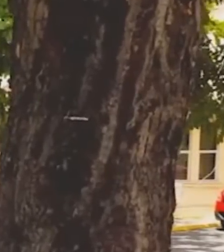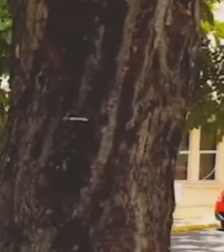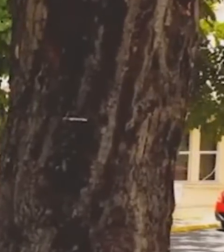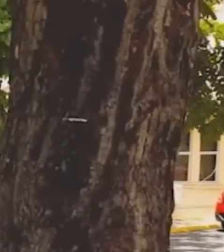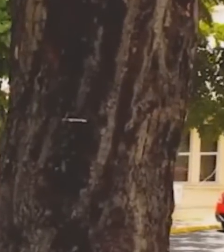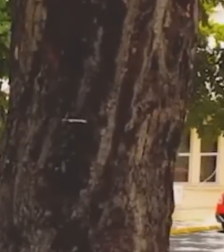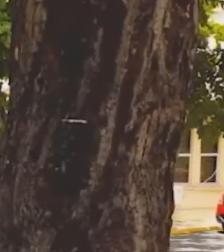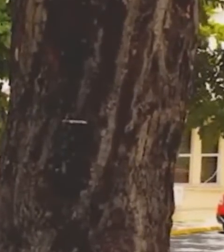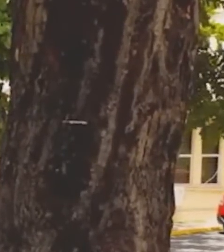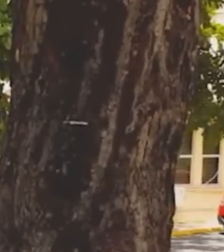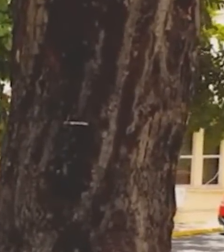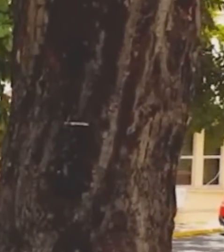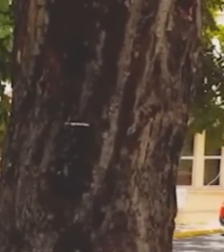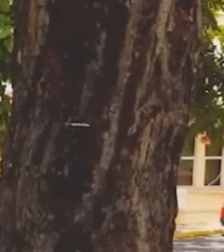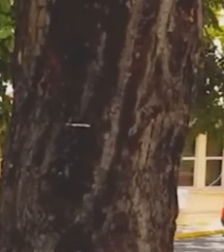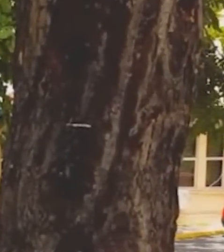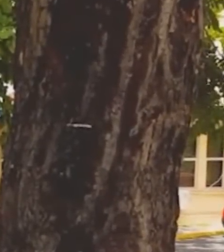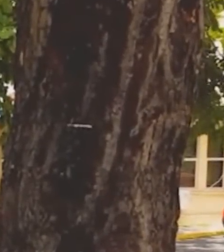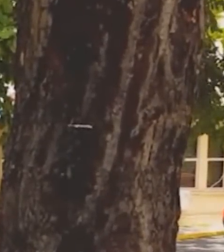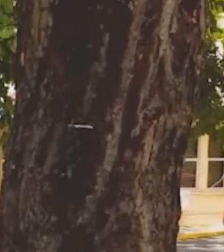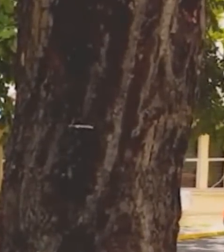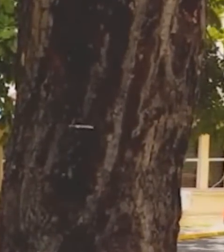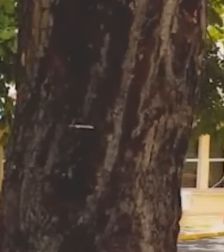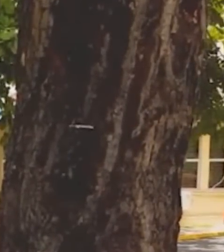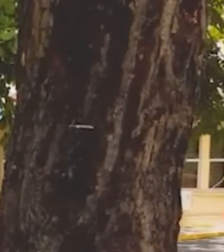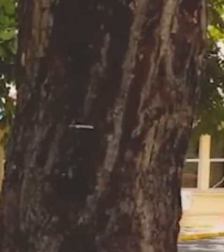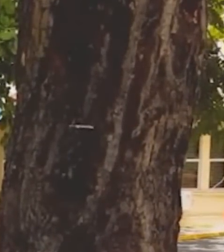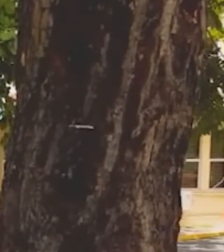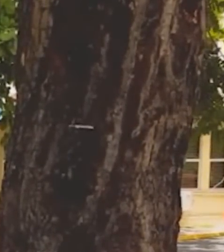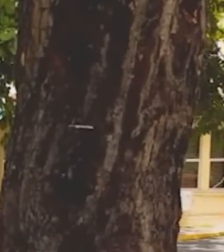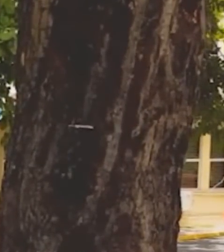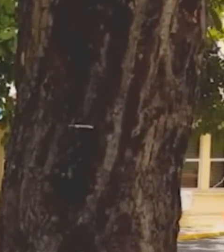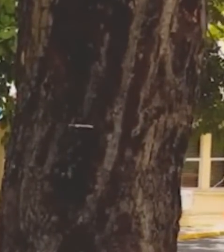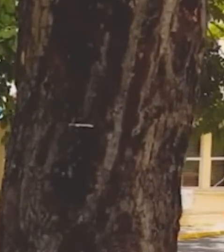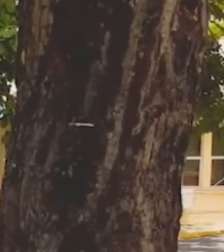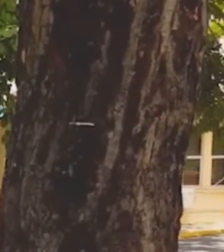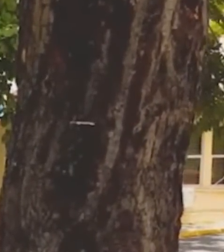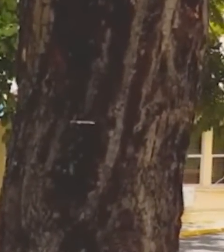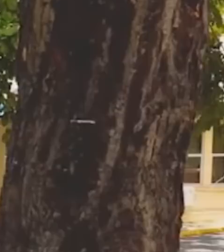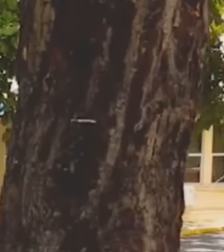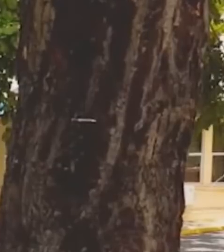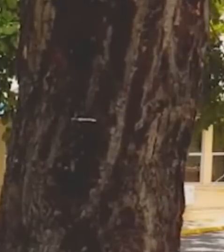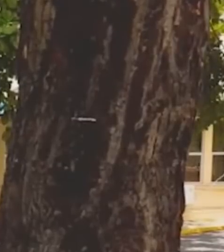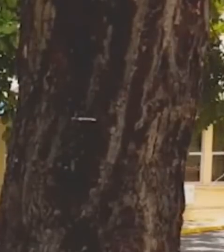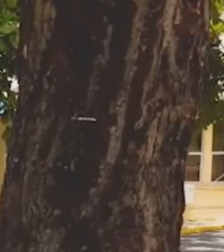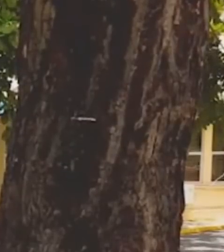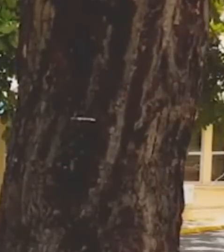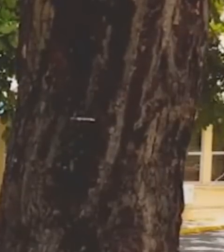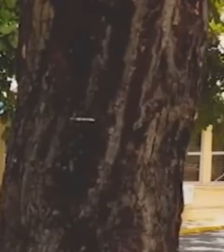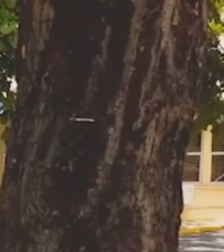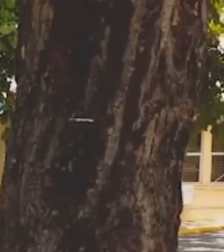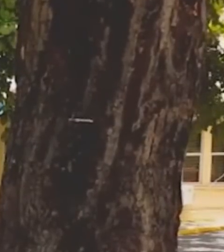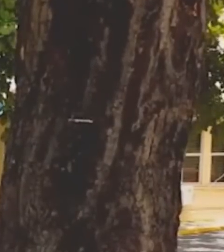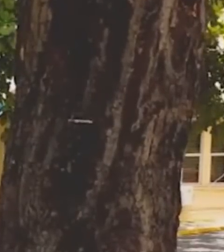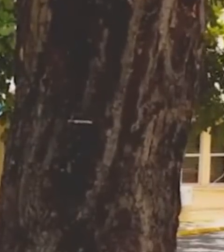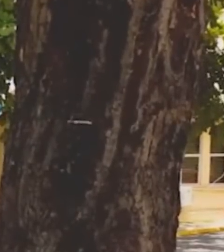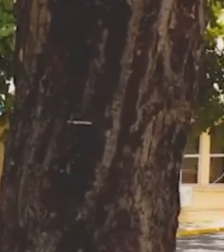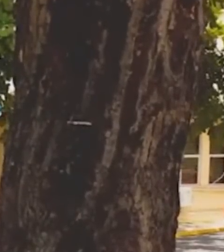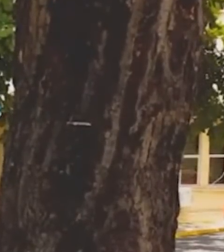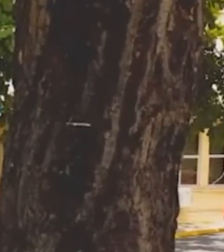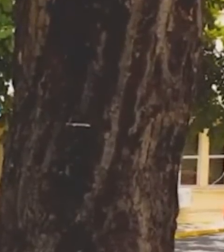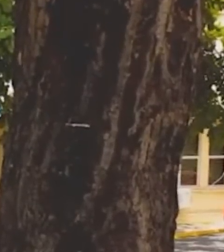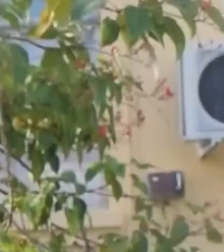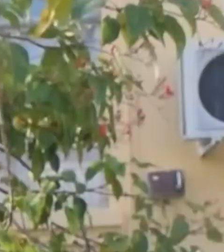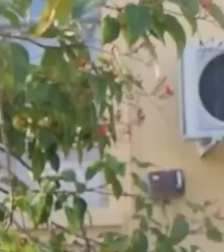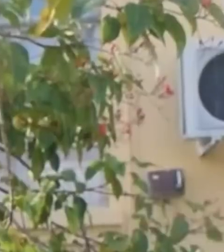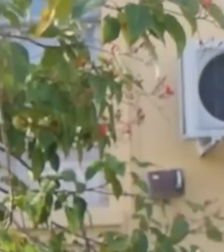hand washing, frequent sanitization, and just social distancing or physical distancing. I prefer that term